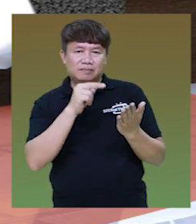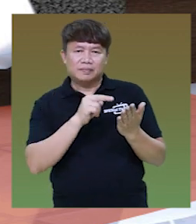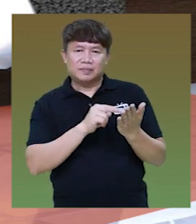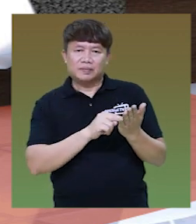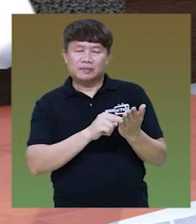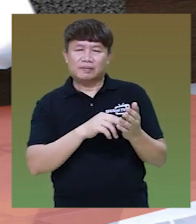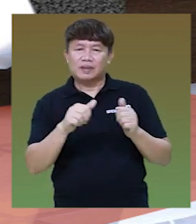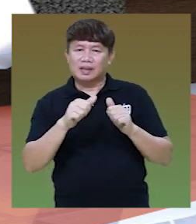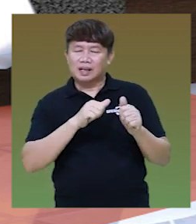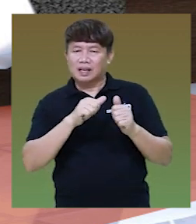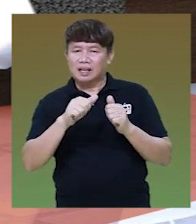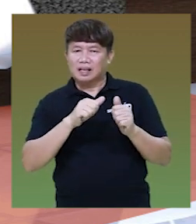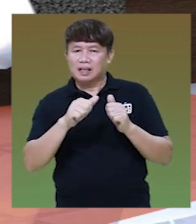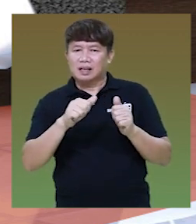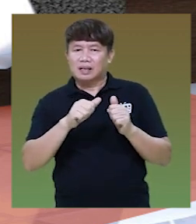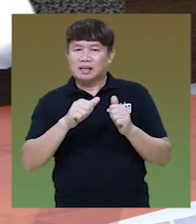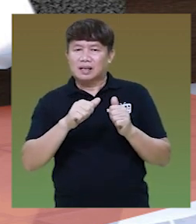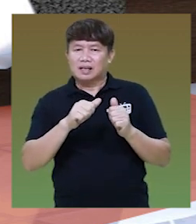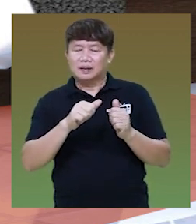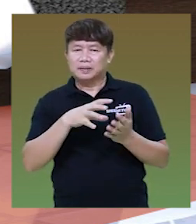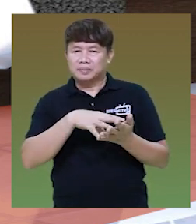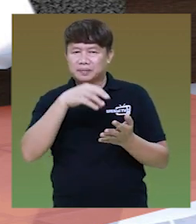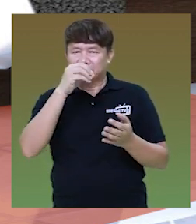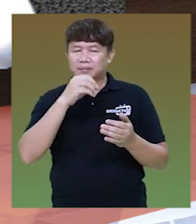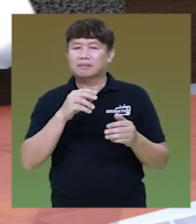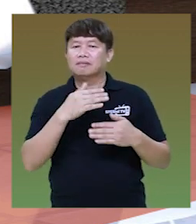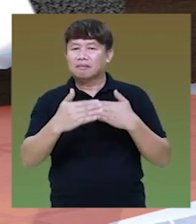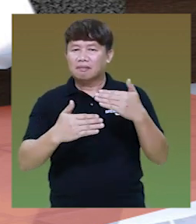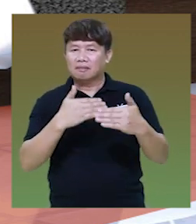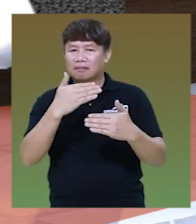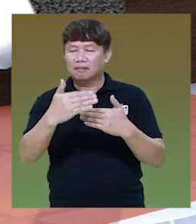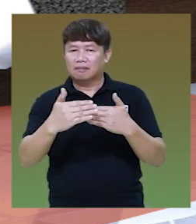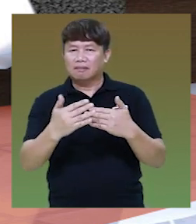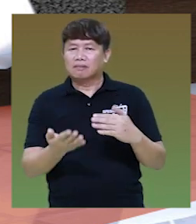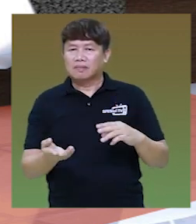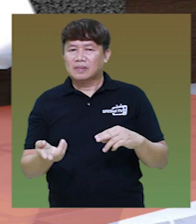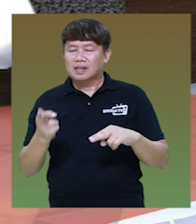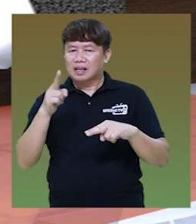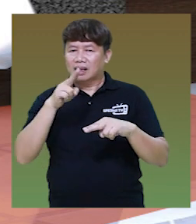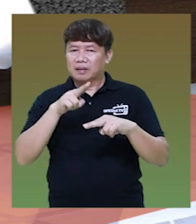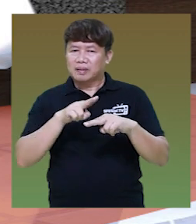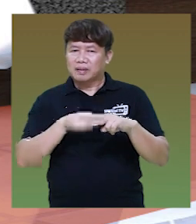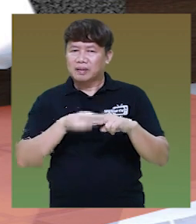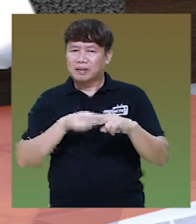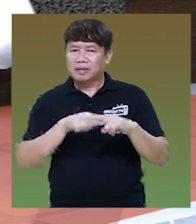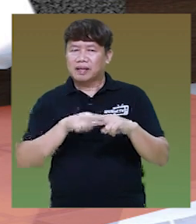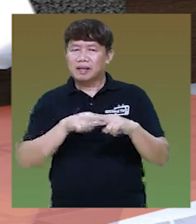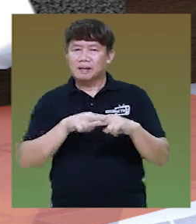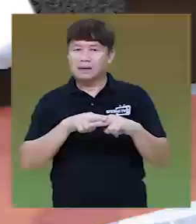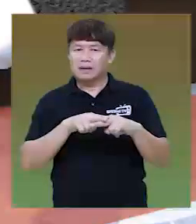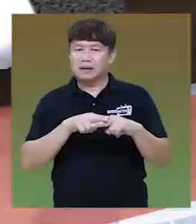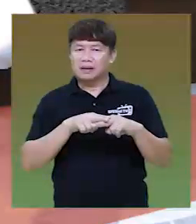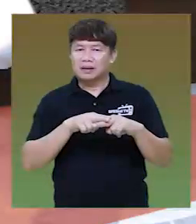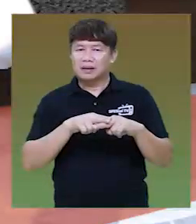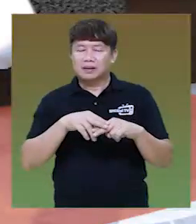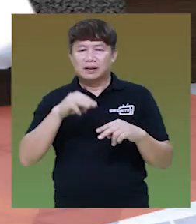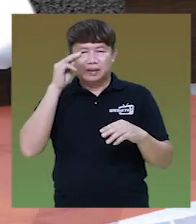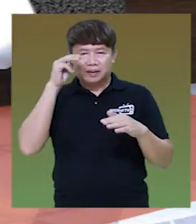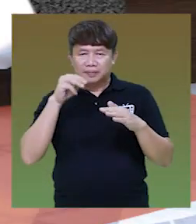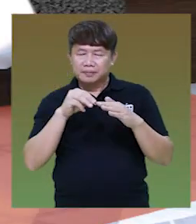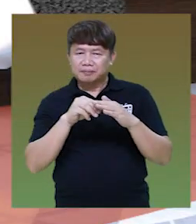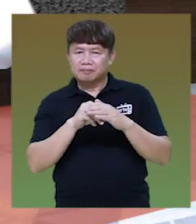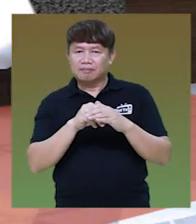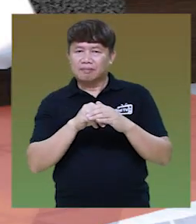learning process, thus giving it a purpose and increasing productivity. It also boosts our memory